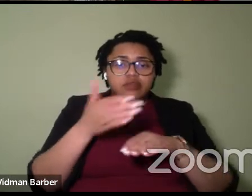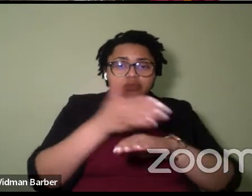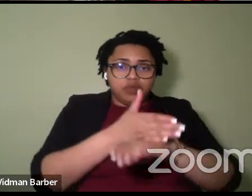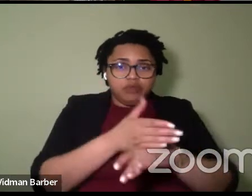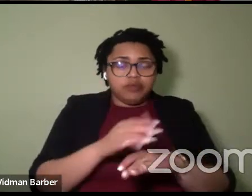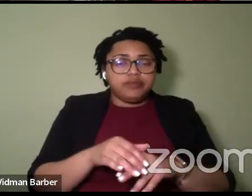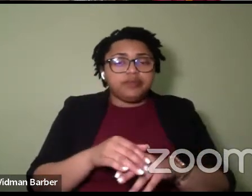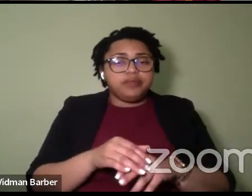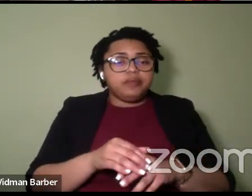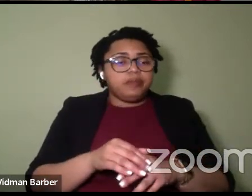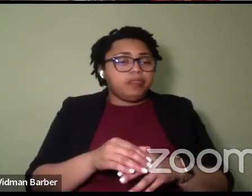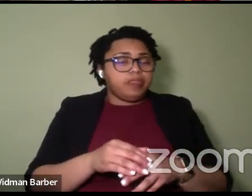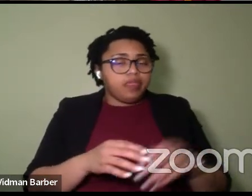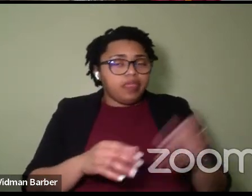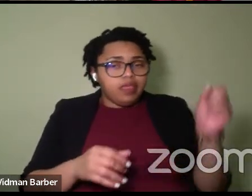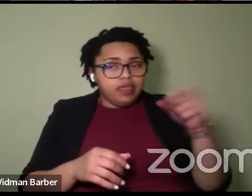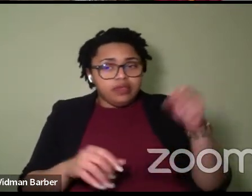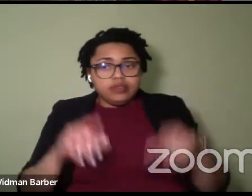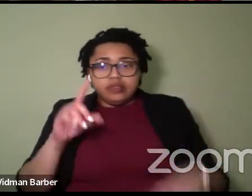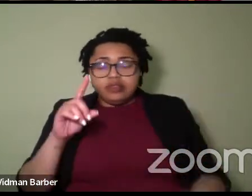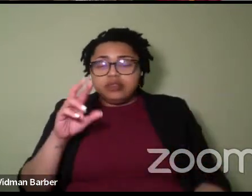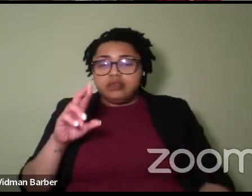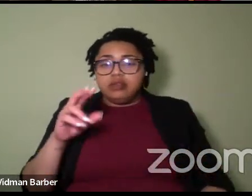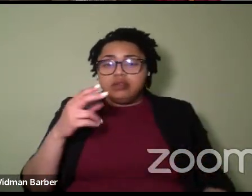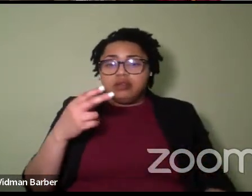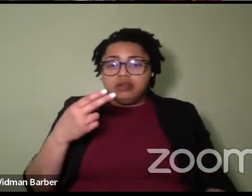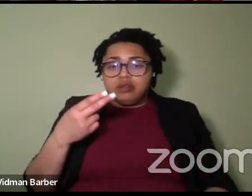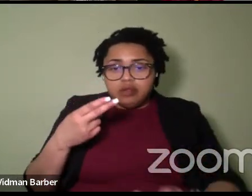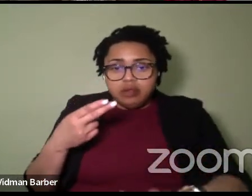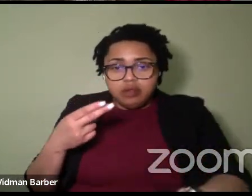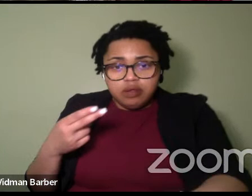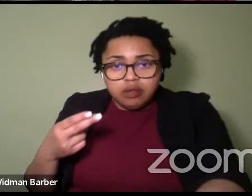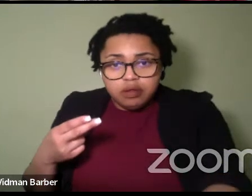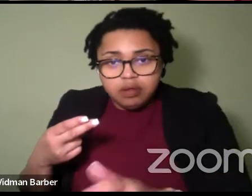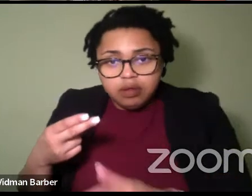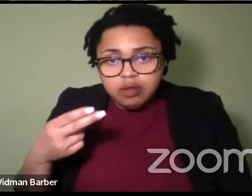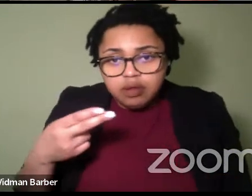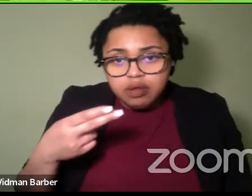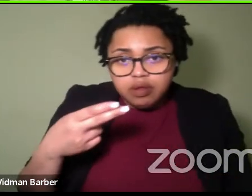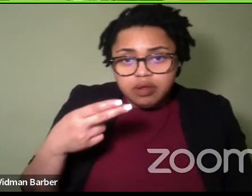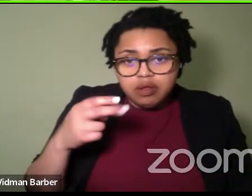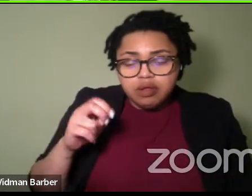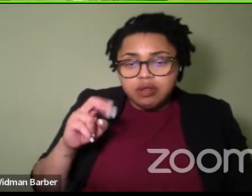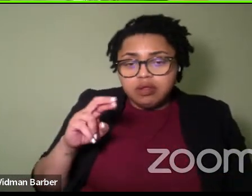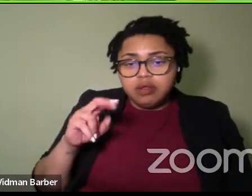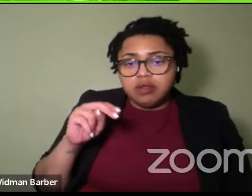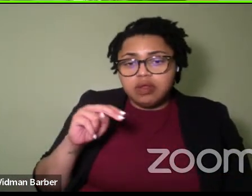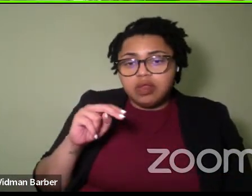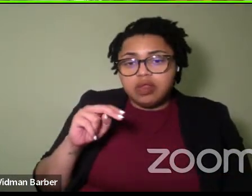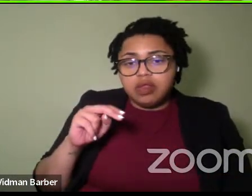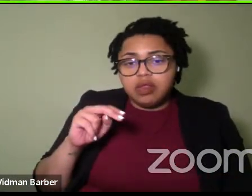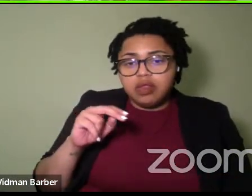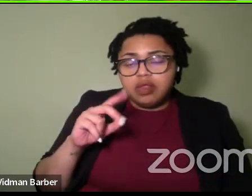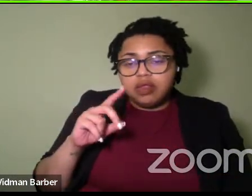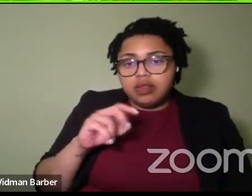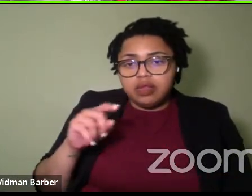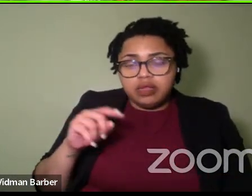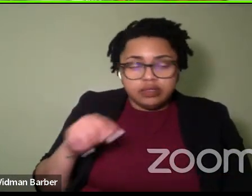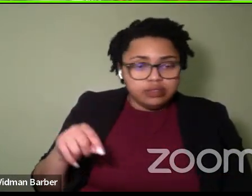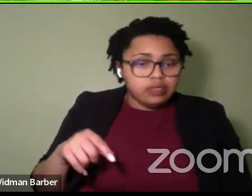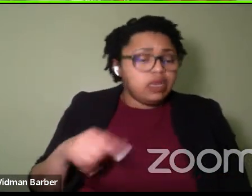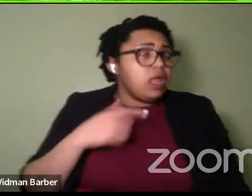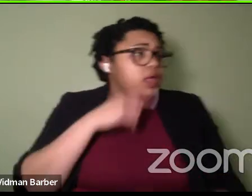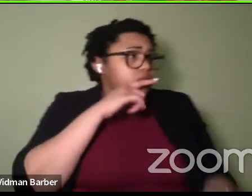Yes. Dr. Hernandez, you want to add anything? But that was just, yeah. Yeah, I agree with Dr. Montgomery that this is like a really